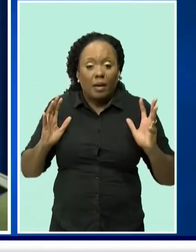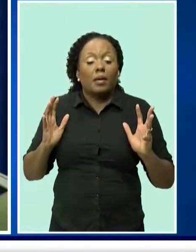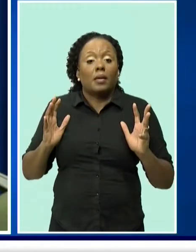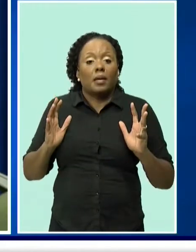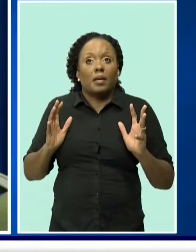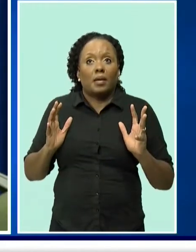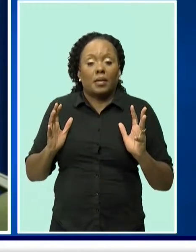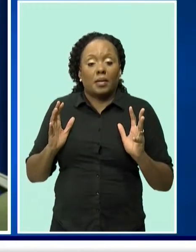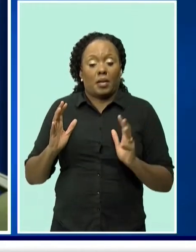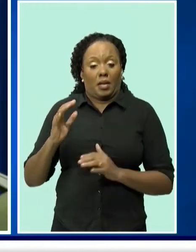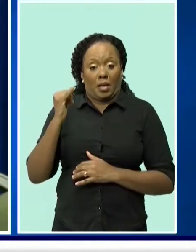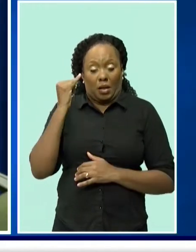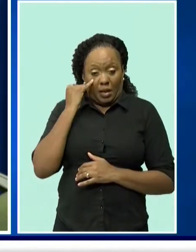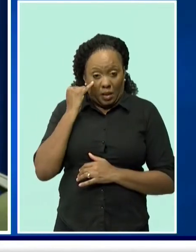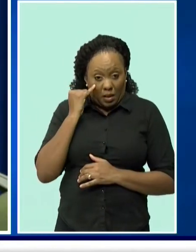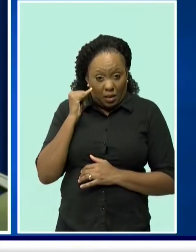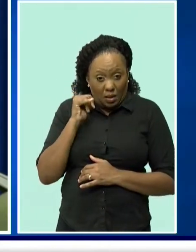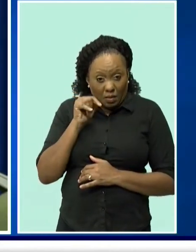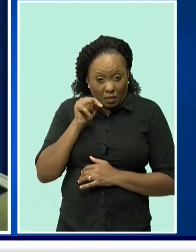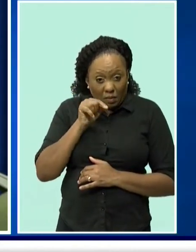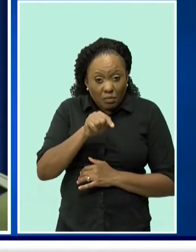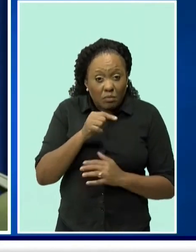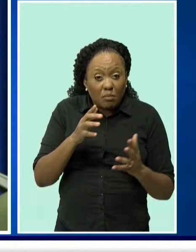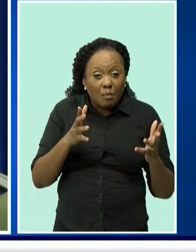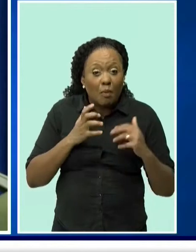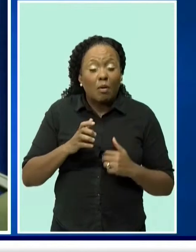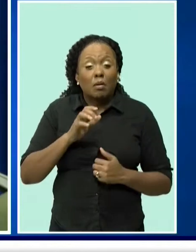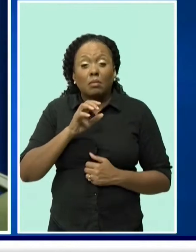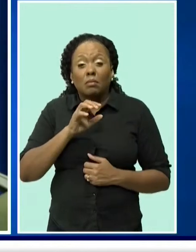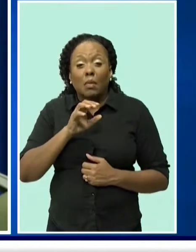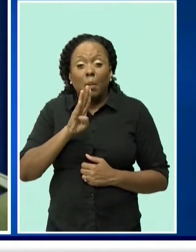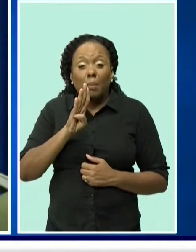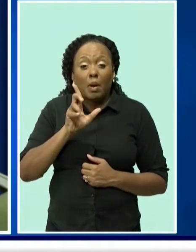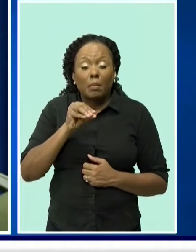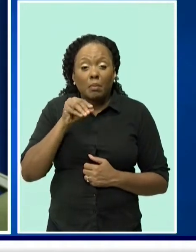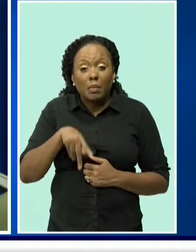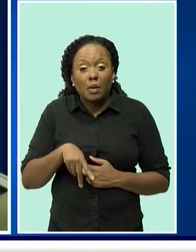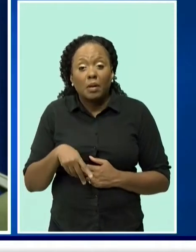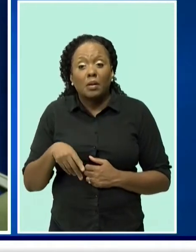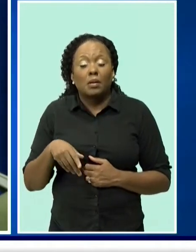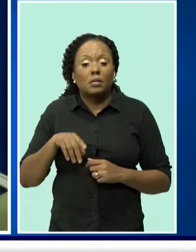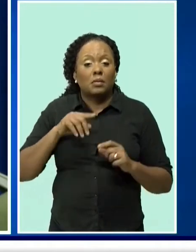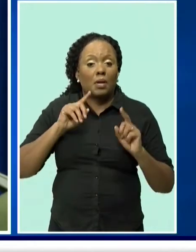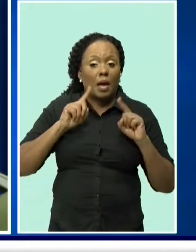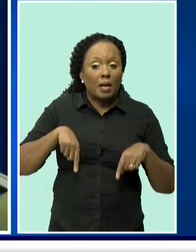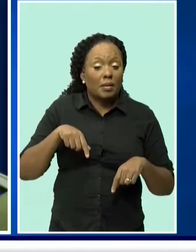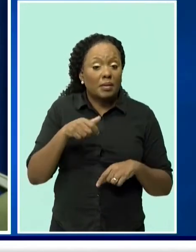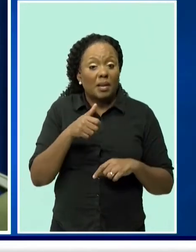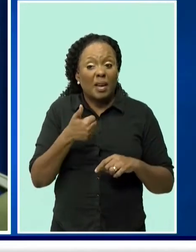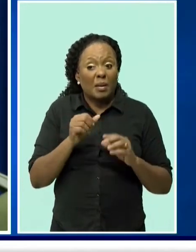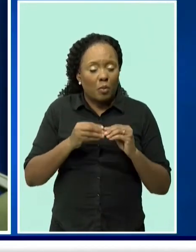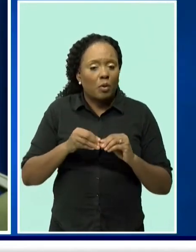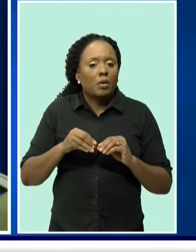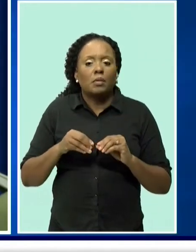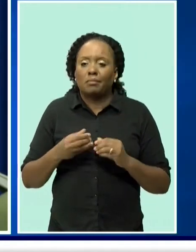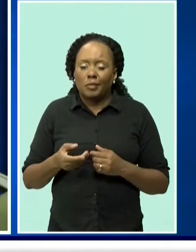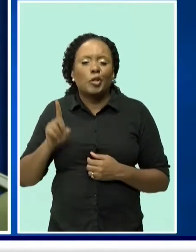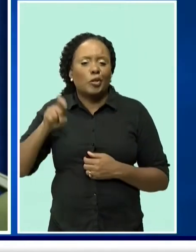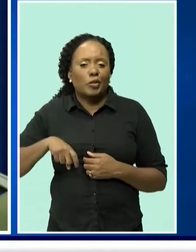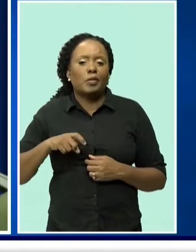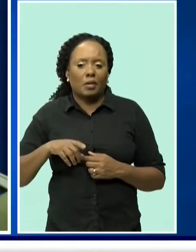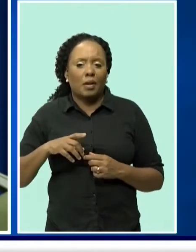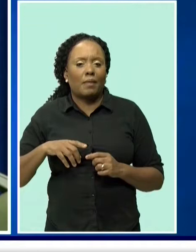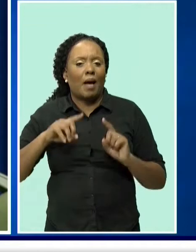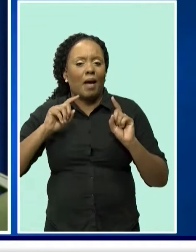Commission to direct the Barbados Light and Power Company to answer any interrogatories could have been made earlier, setting out the grounds